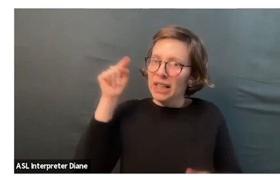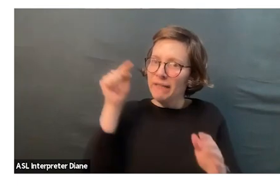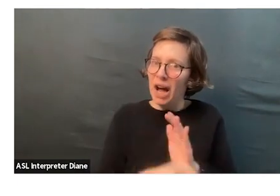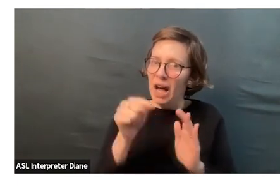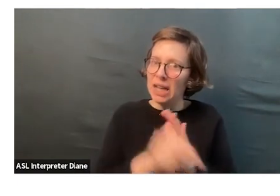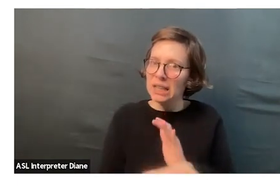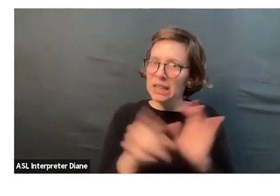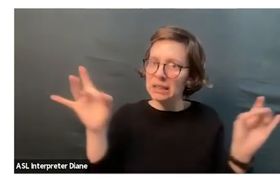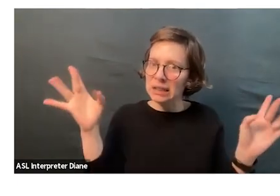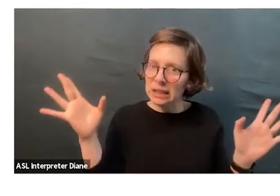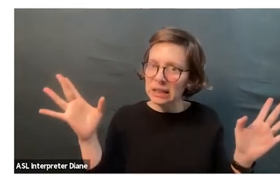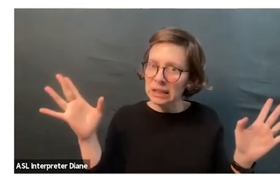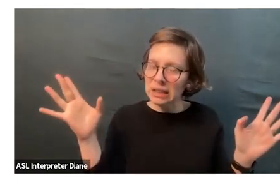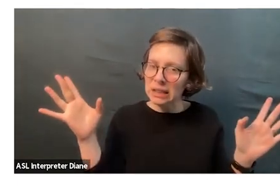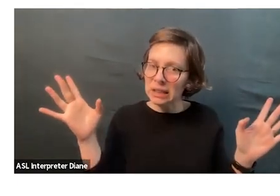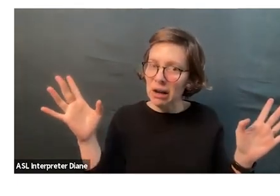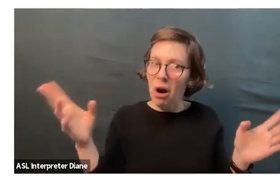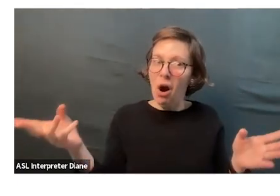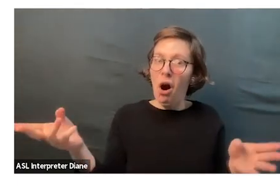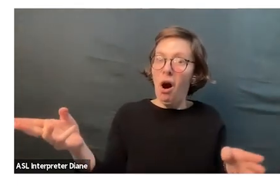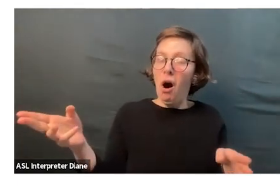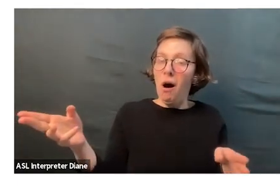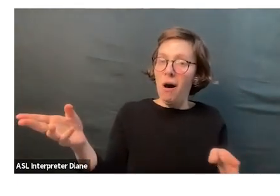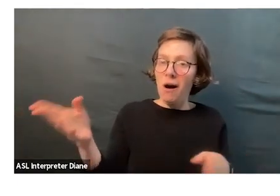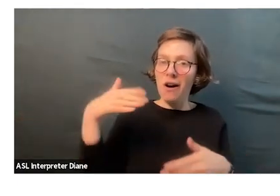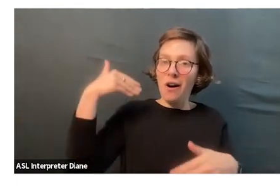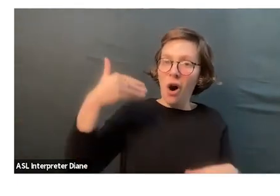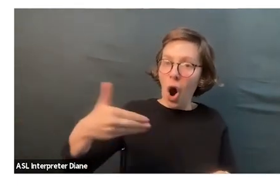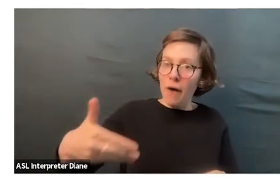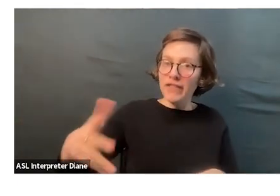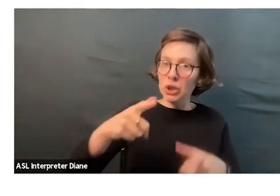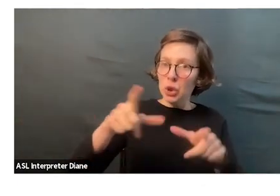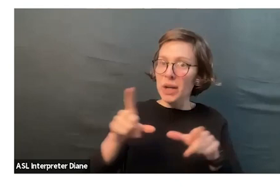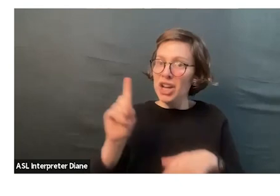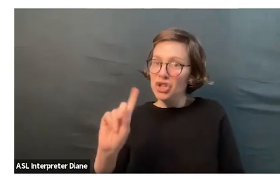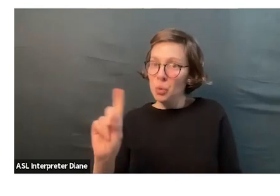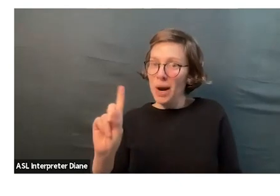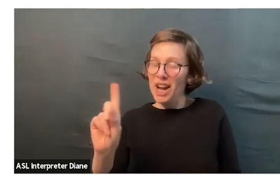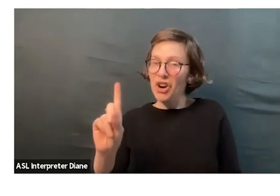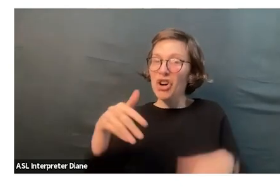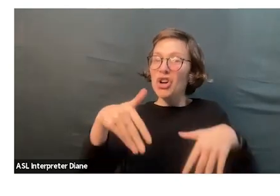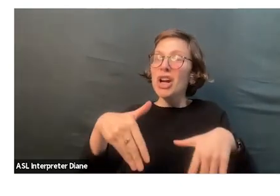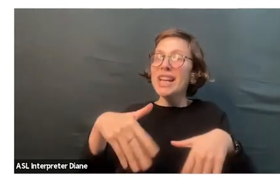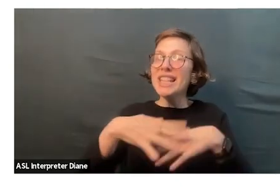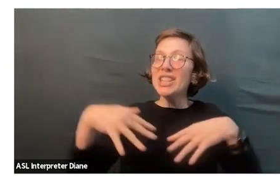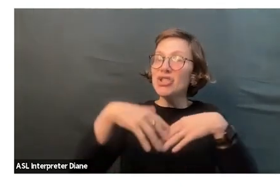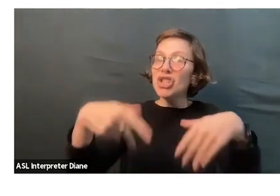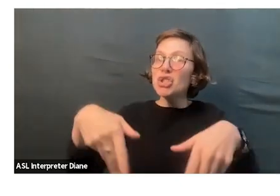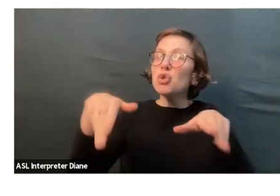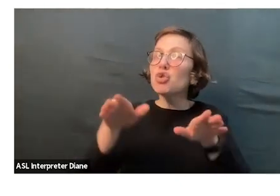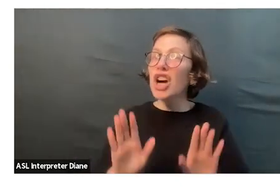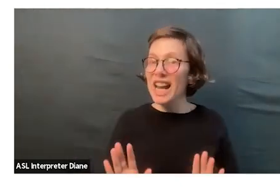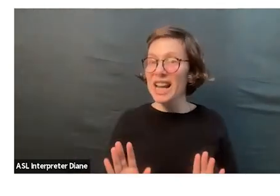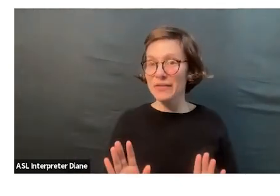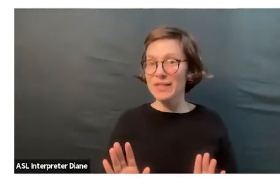a pipeline and fossil capital are really informative, because I don't know, maybe I shouldn't be promoting